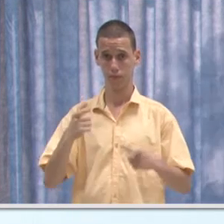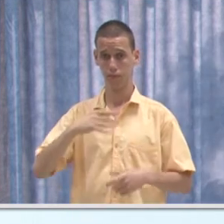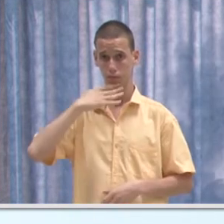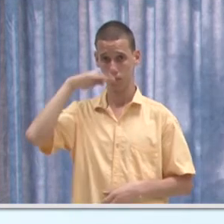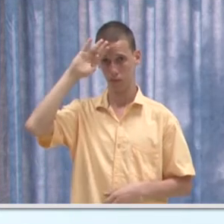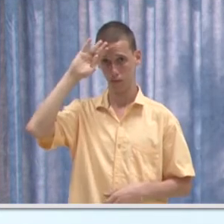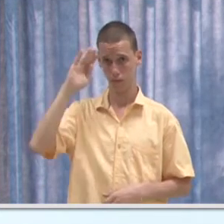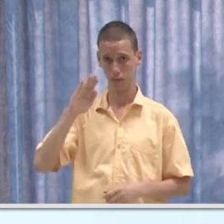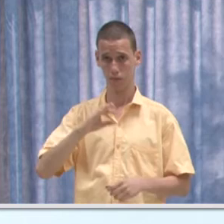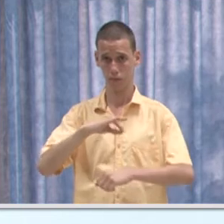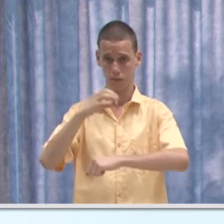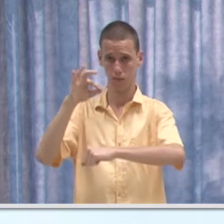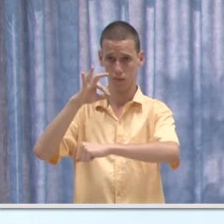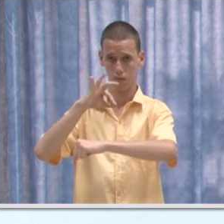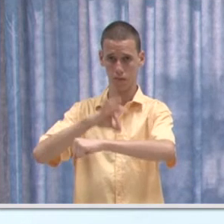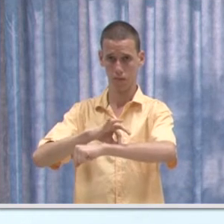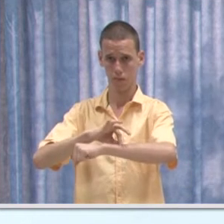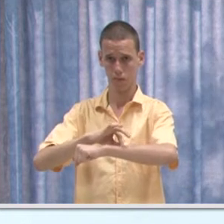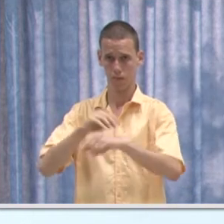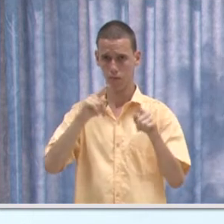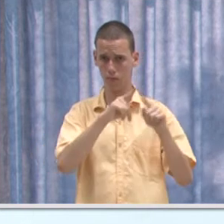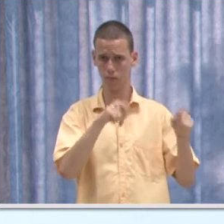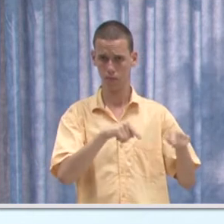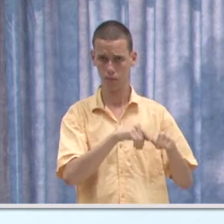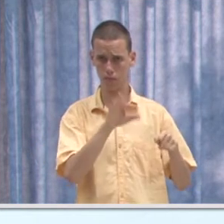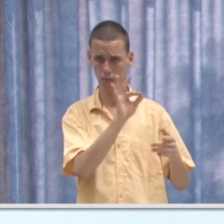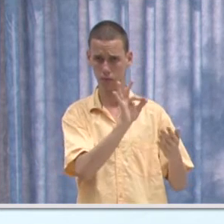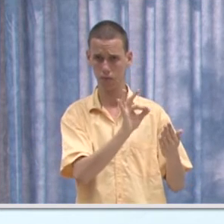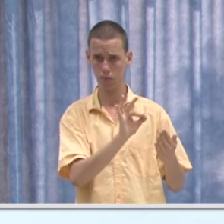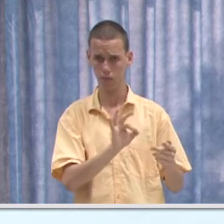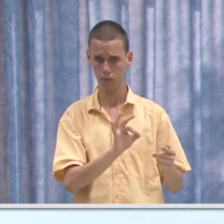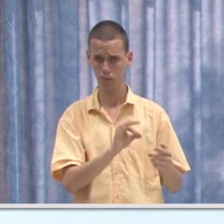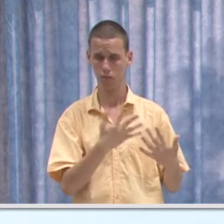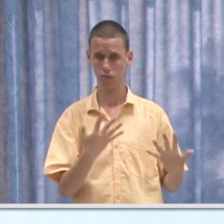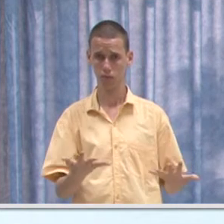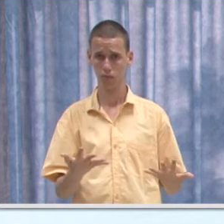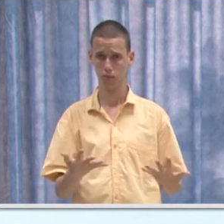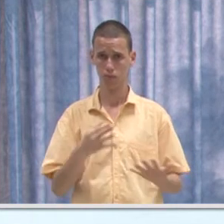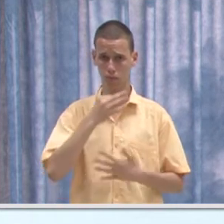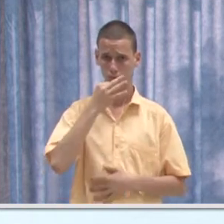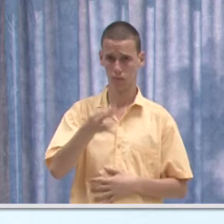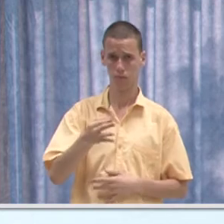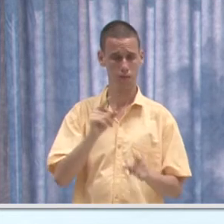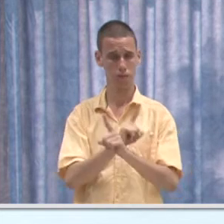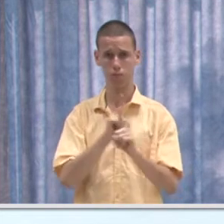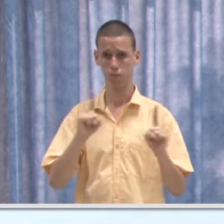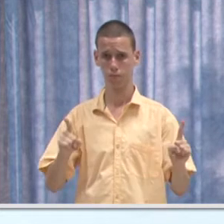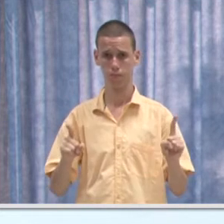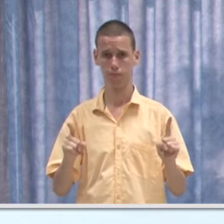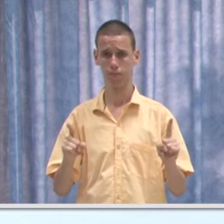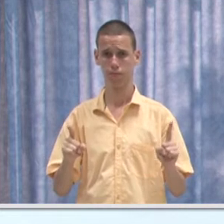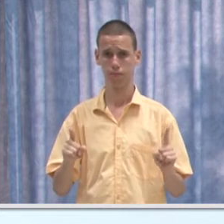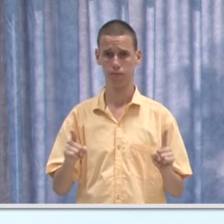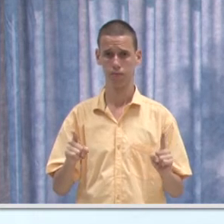you know, which aren't receiving it. With that in mind, has HCQ been used to treat COVID-19 patients in Seychelles in the